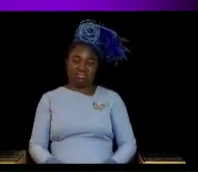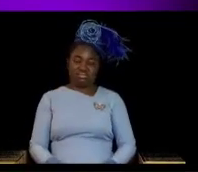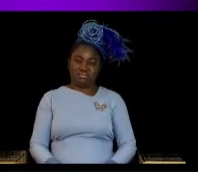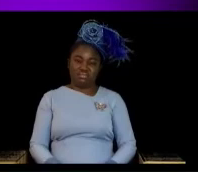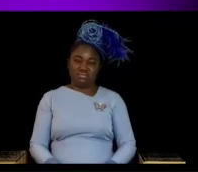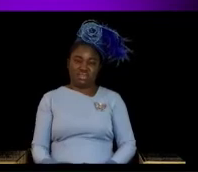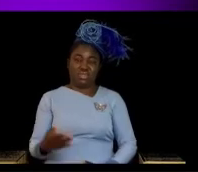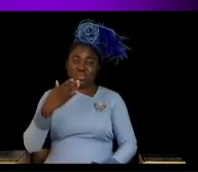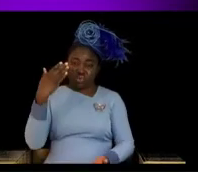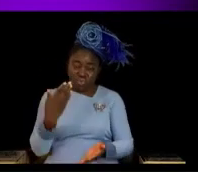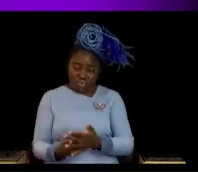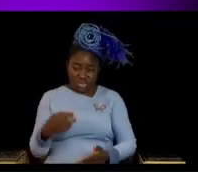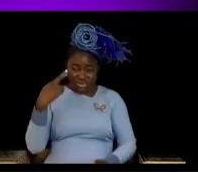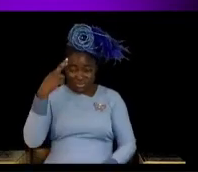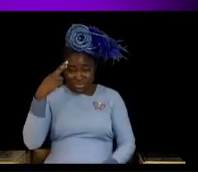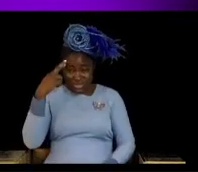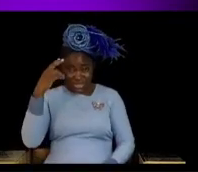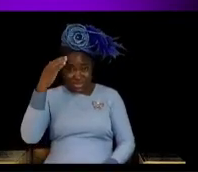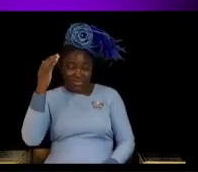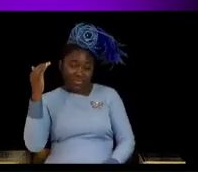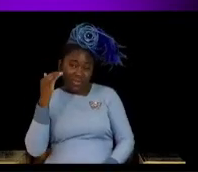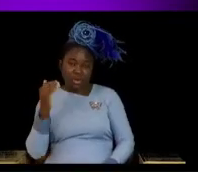Good reasoning faculty.